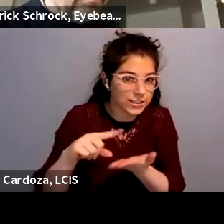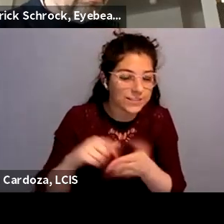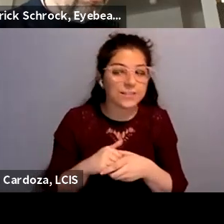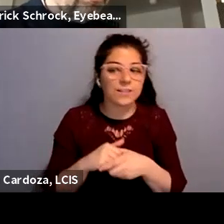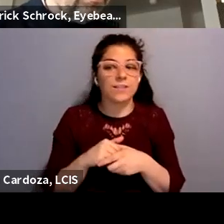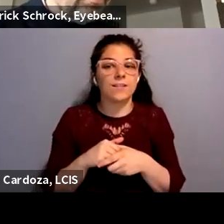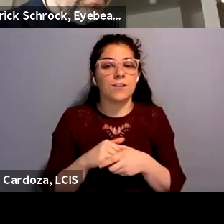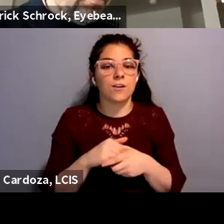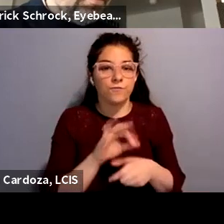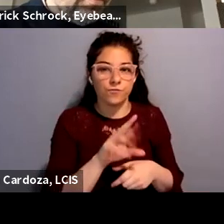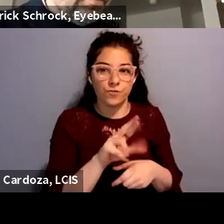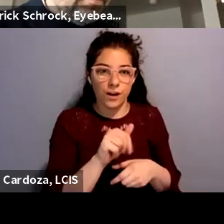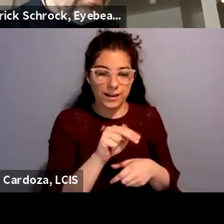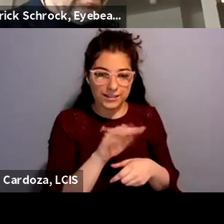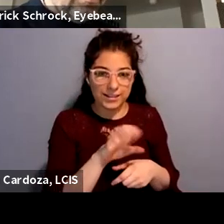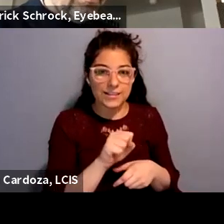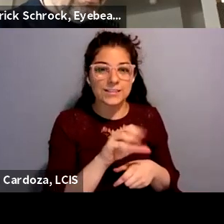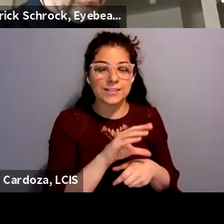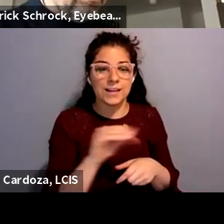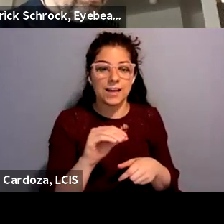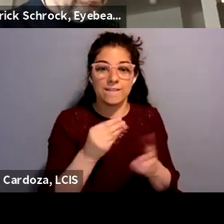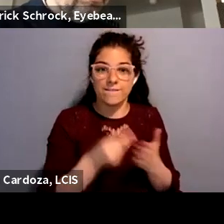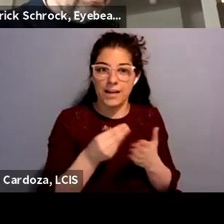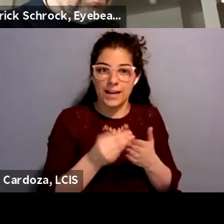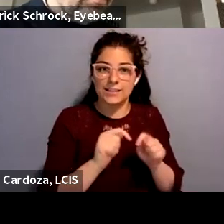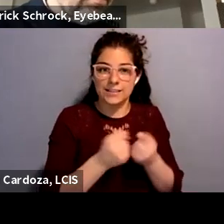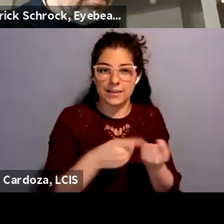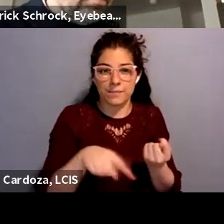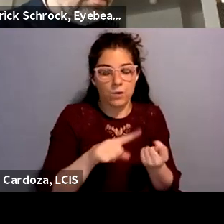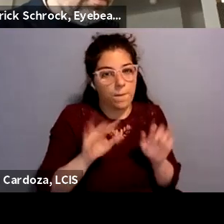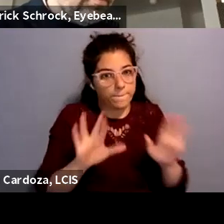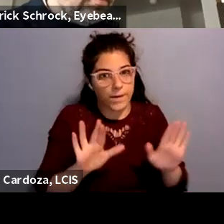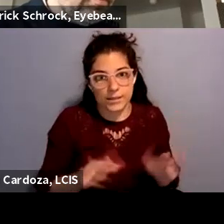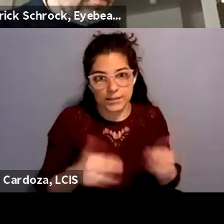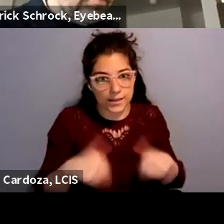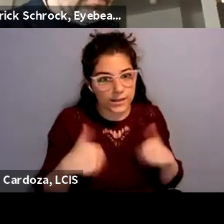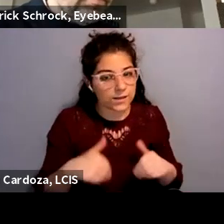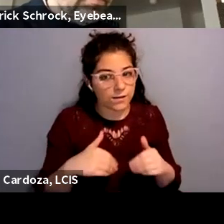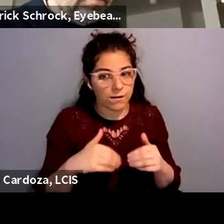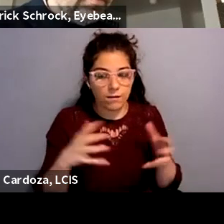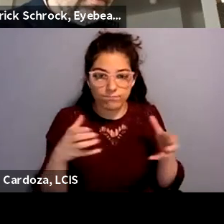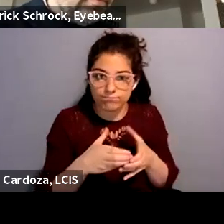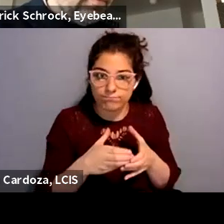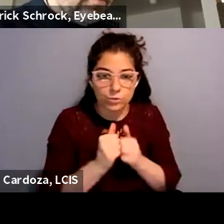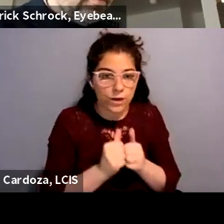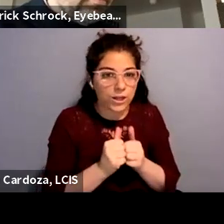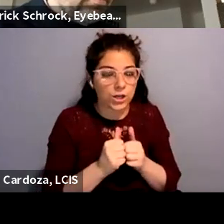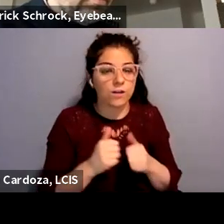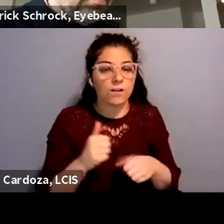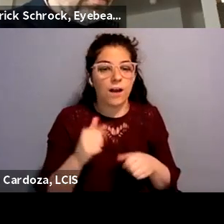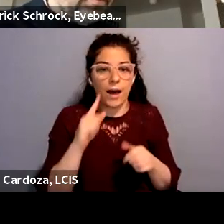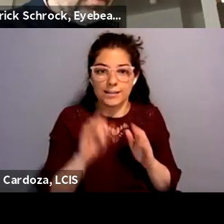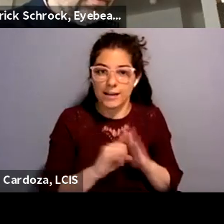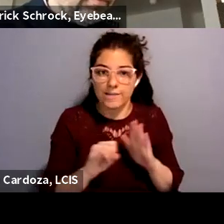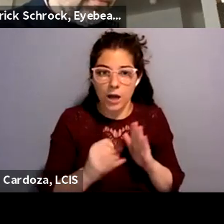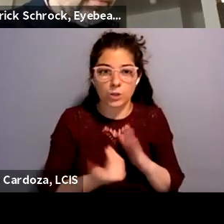with Francis and the finance team, who were just incredible at keeping things together and identifying